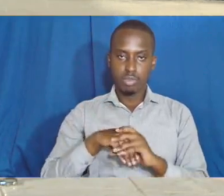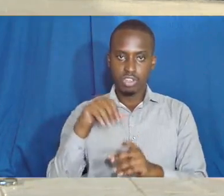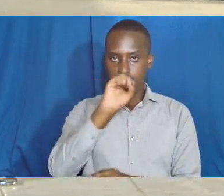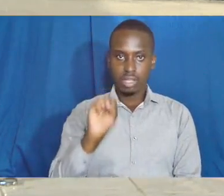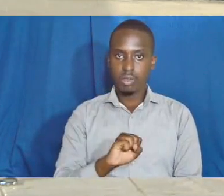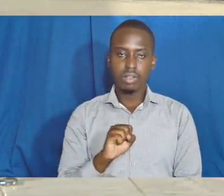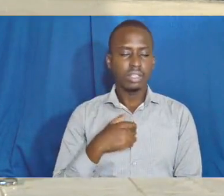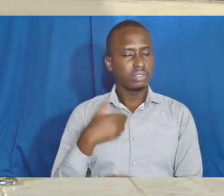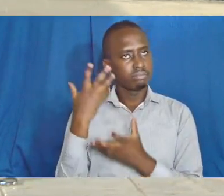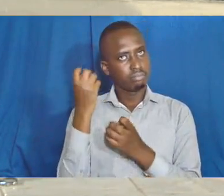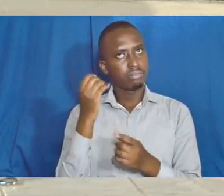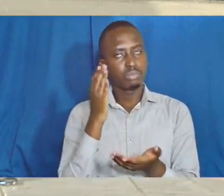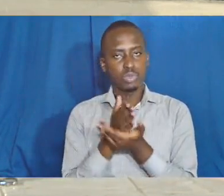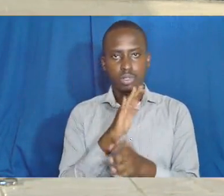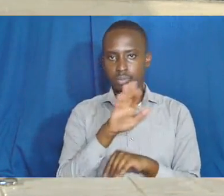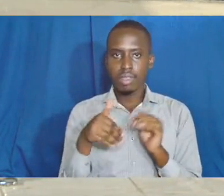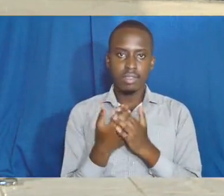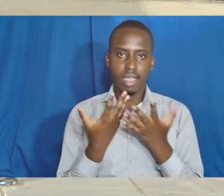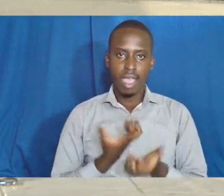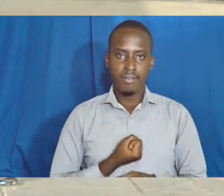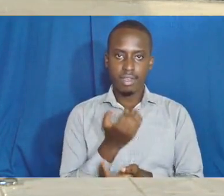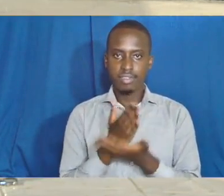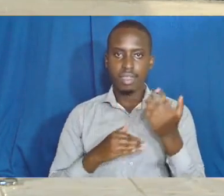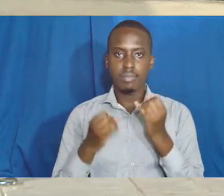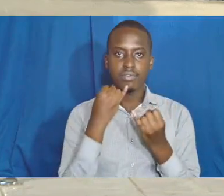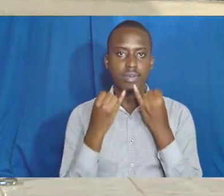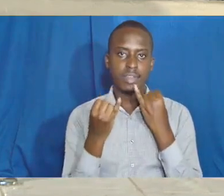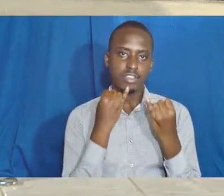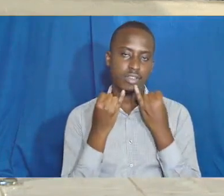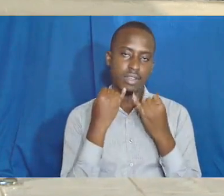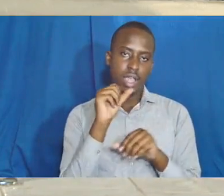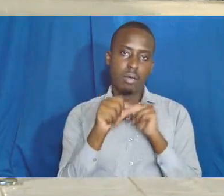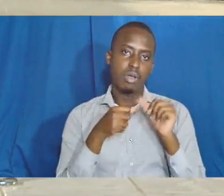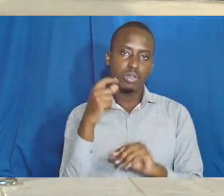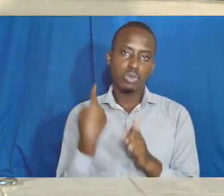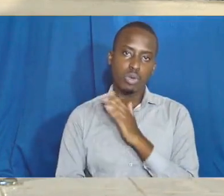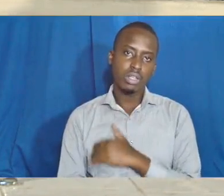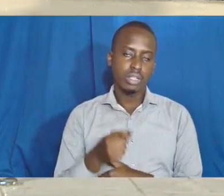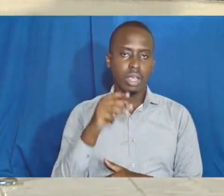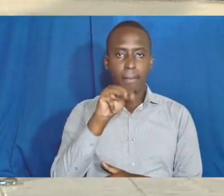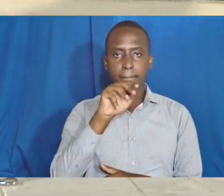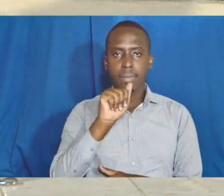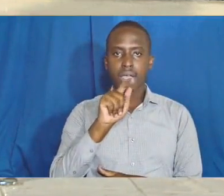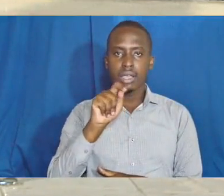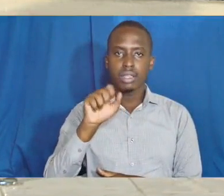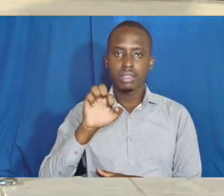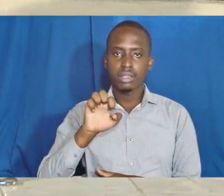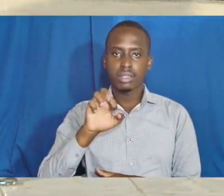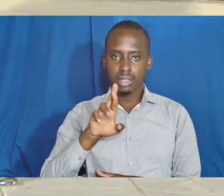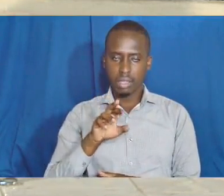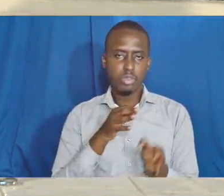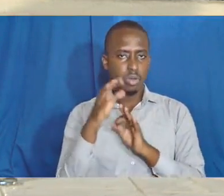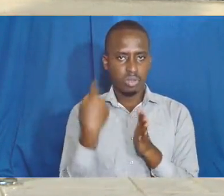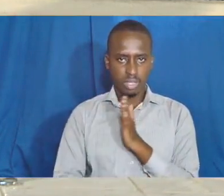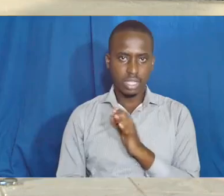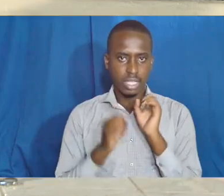I expect at least all of you to have some information about what matter is all about. And